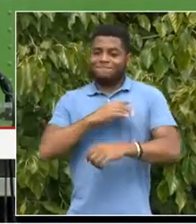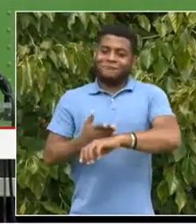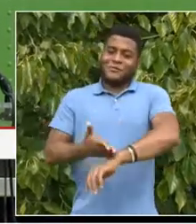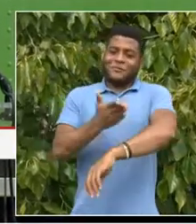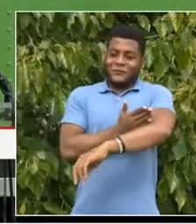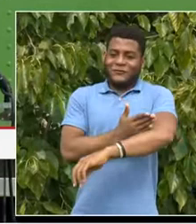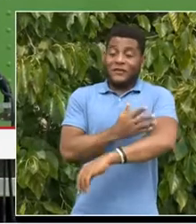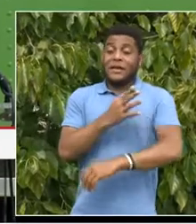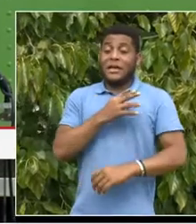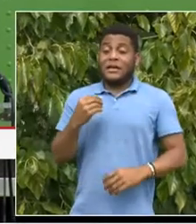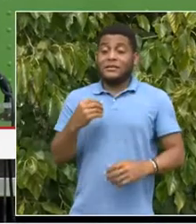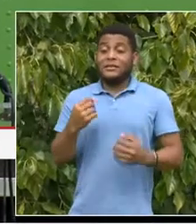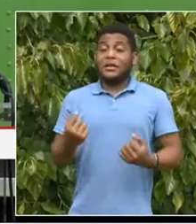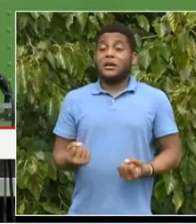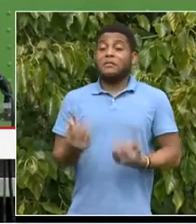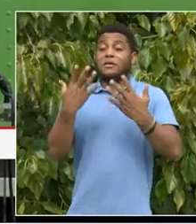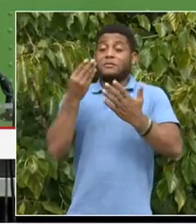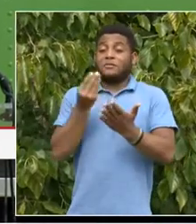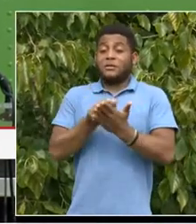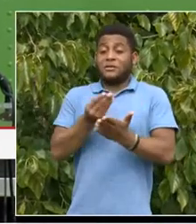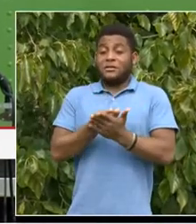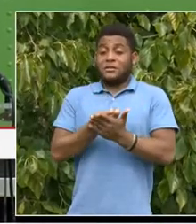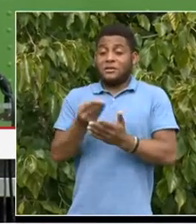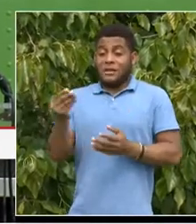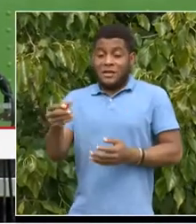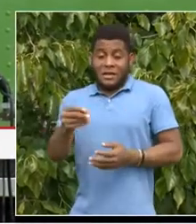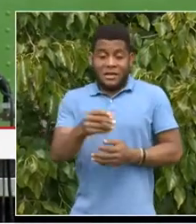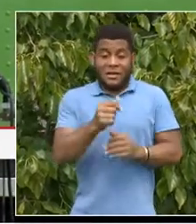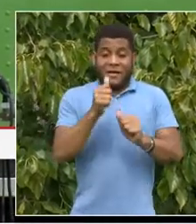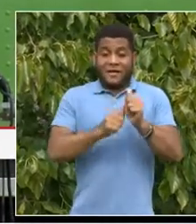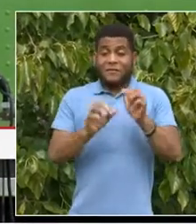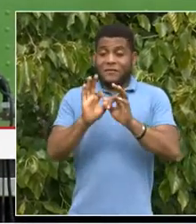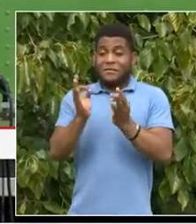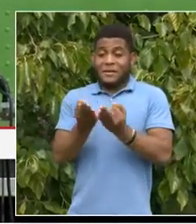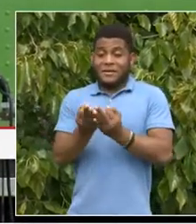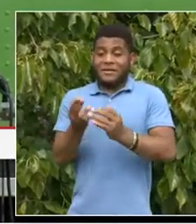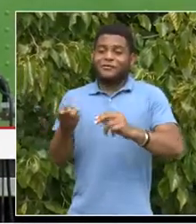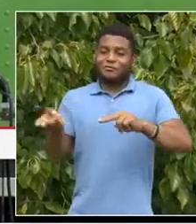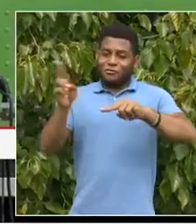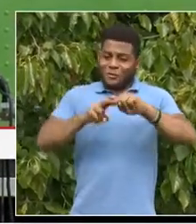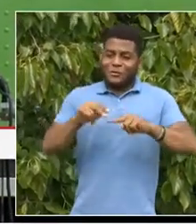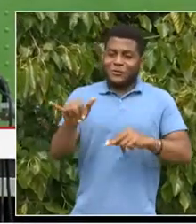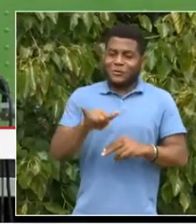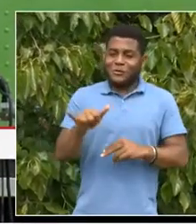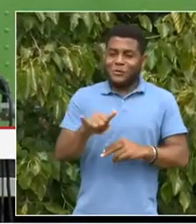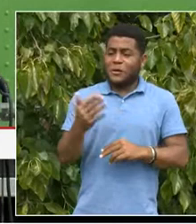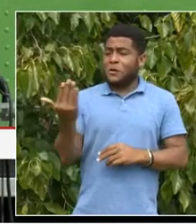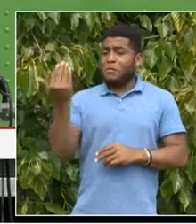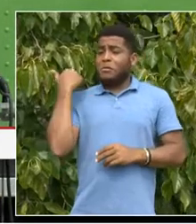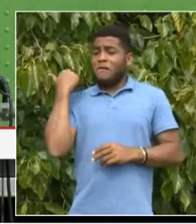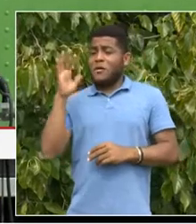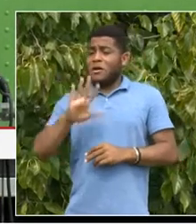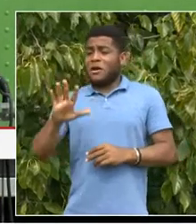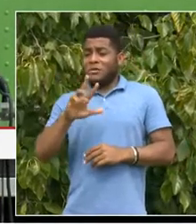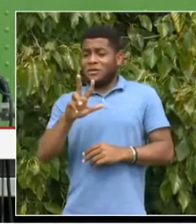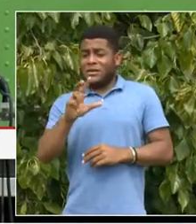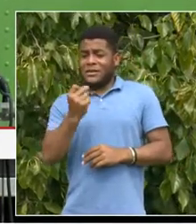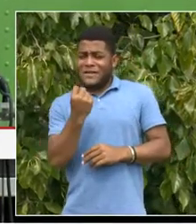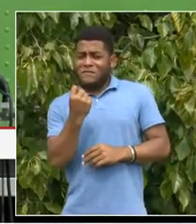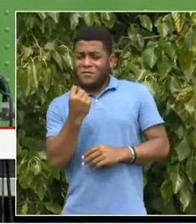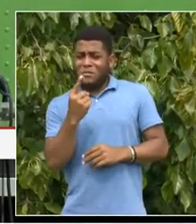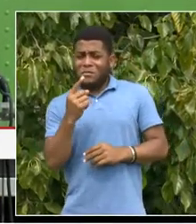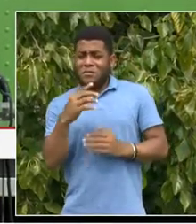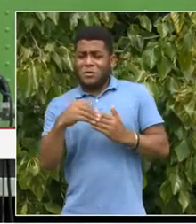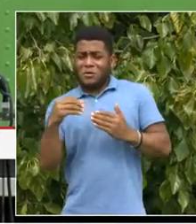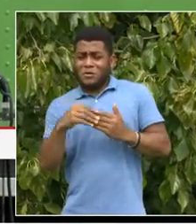families had over the past several months. They went from having a package that was around $11 to a package that was $35.